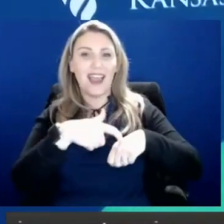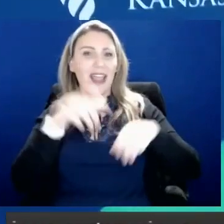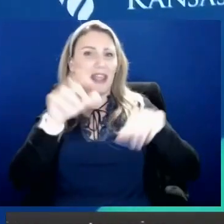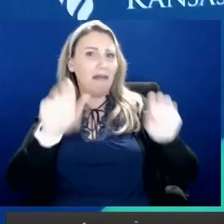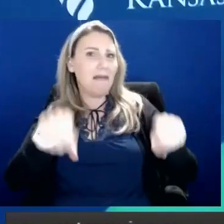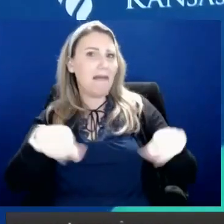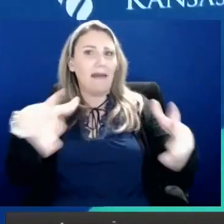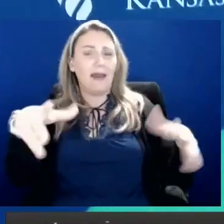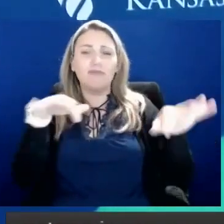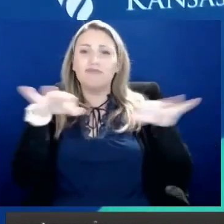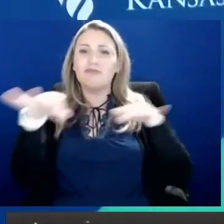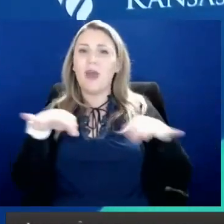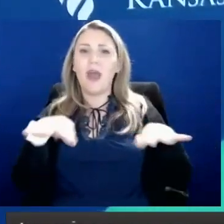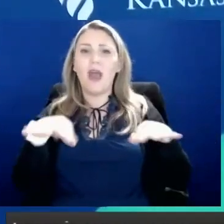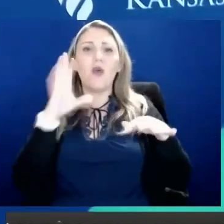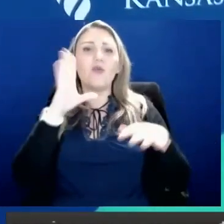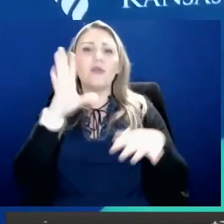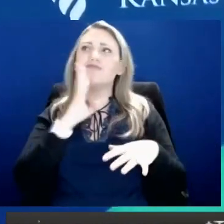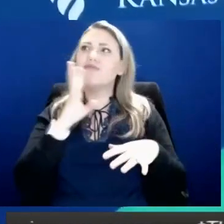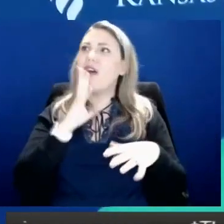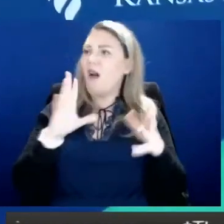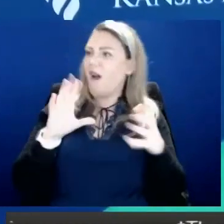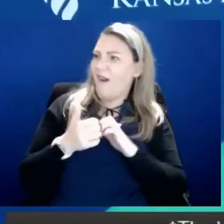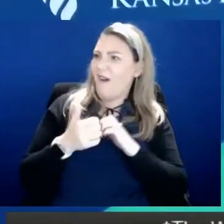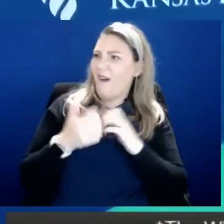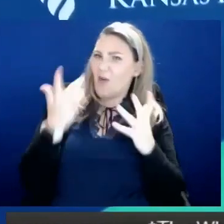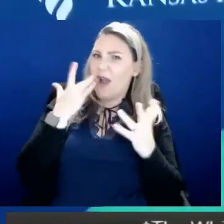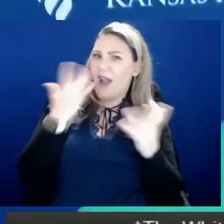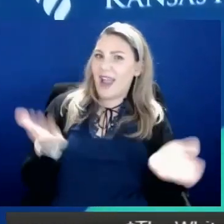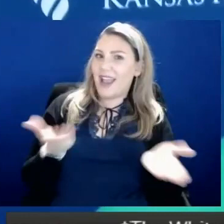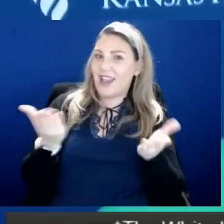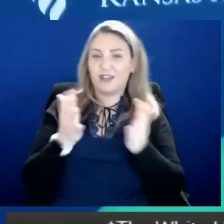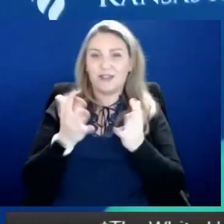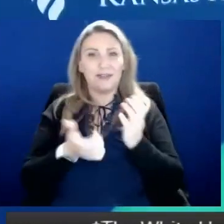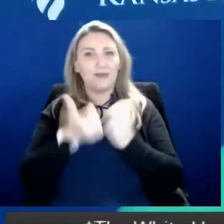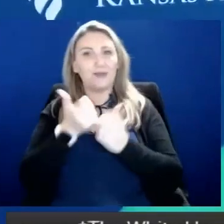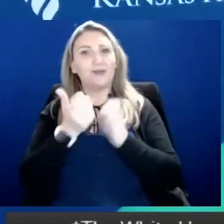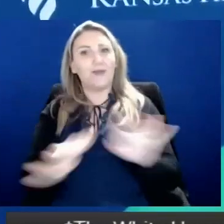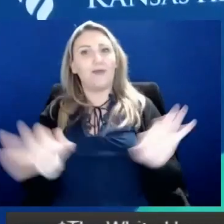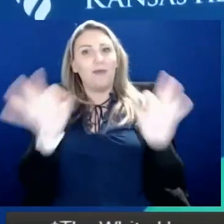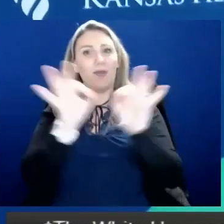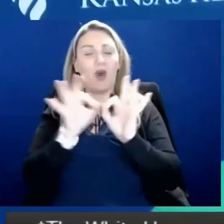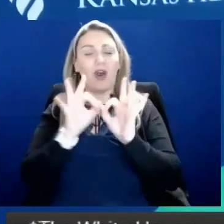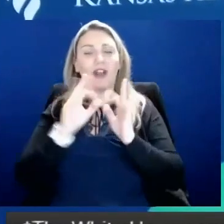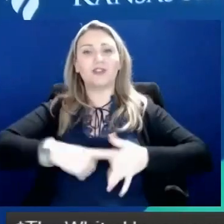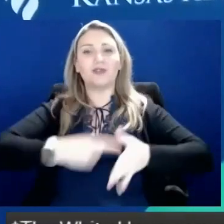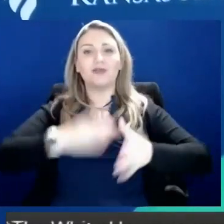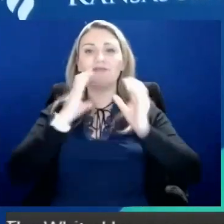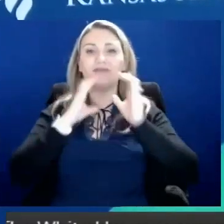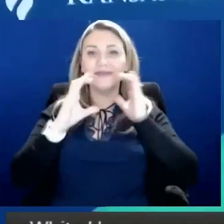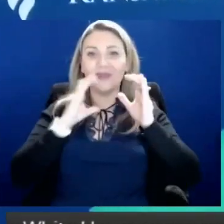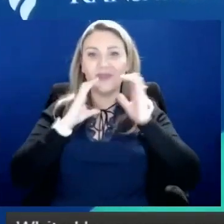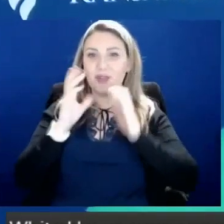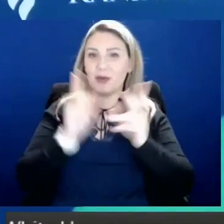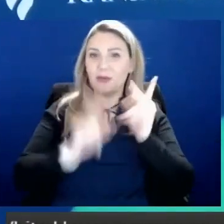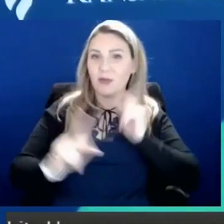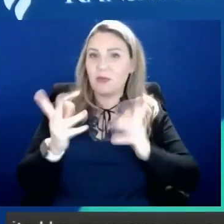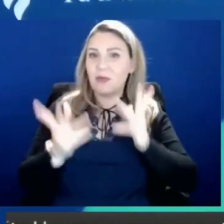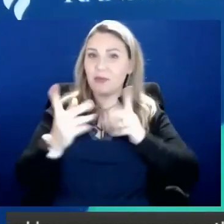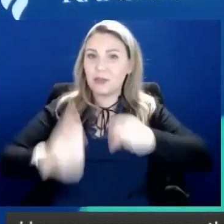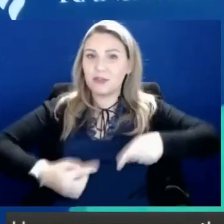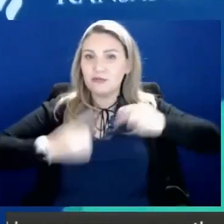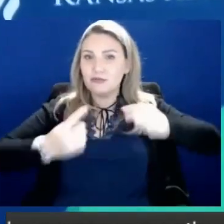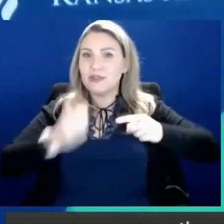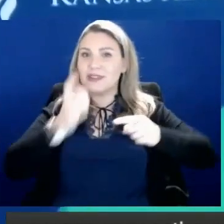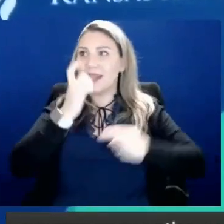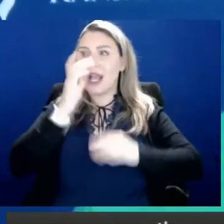talk about and wonder, hey, why are we here? It's so important because it starts a conversation. For people who might be struggling and might not feel comfortable talking